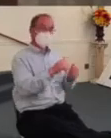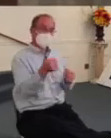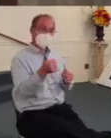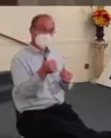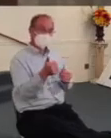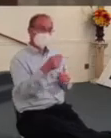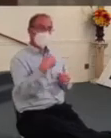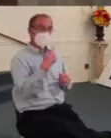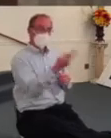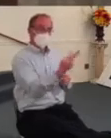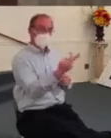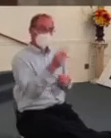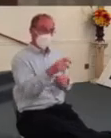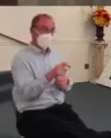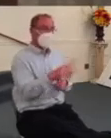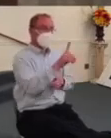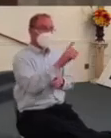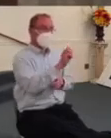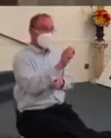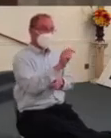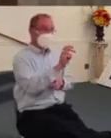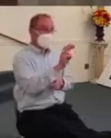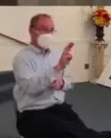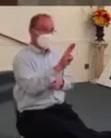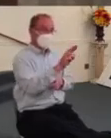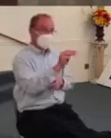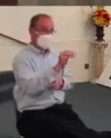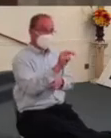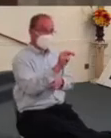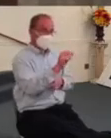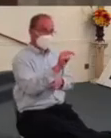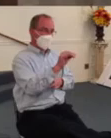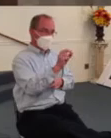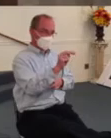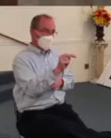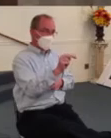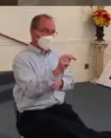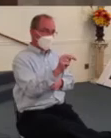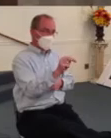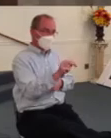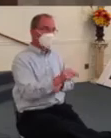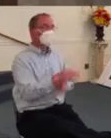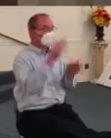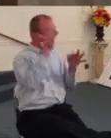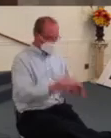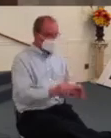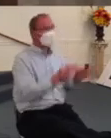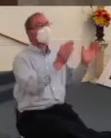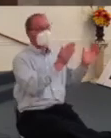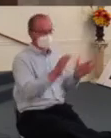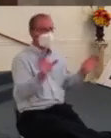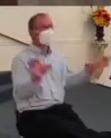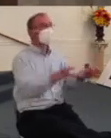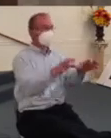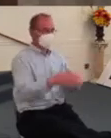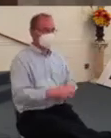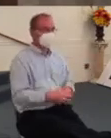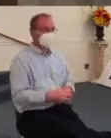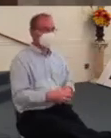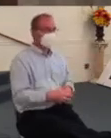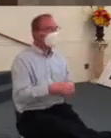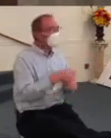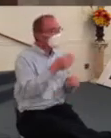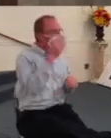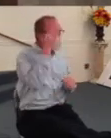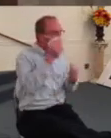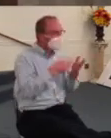ever thought of some kind deed that you could do for someone, and then you thought, the more you thought about it, the less it sounded like a